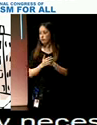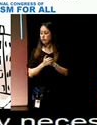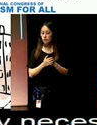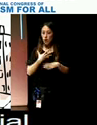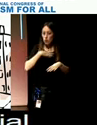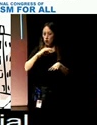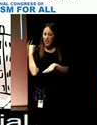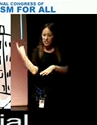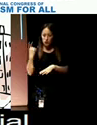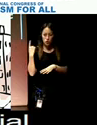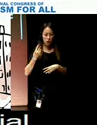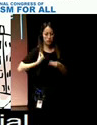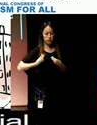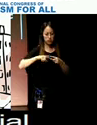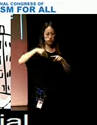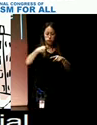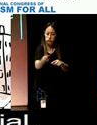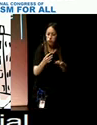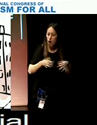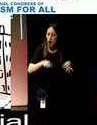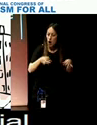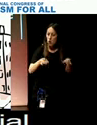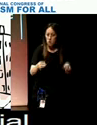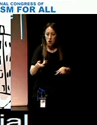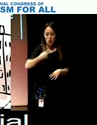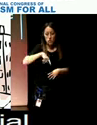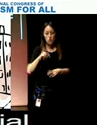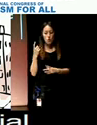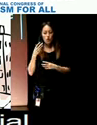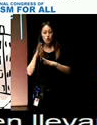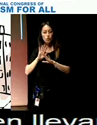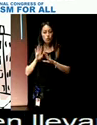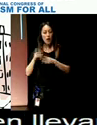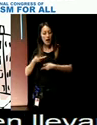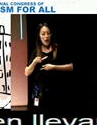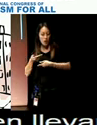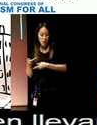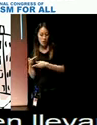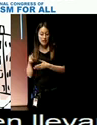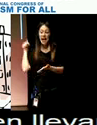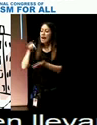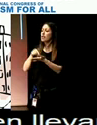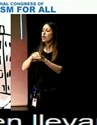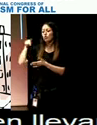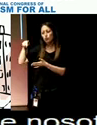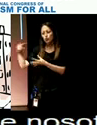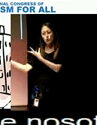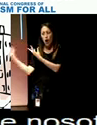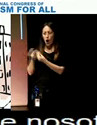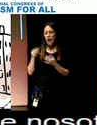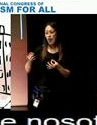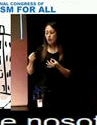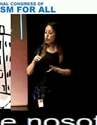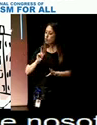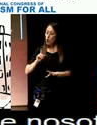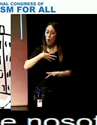don't require that people will come with a helper or something. They can come by themselves.